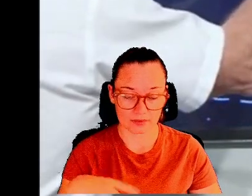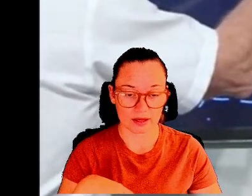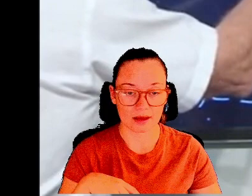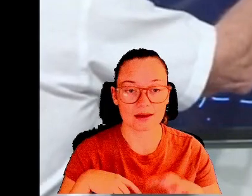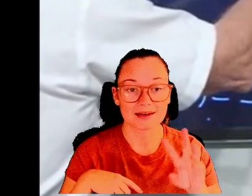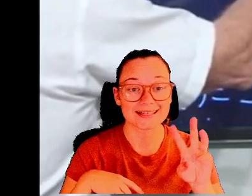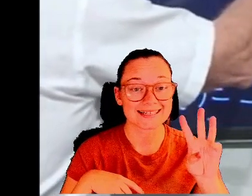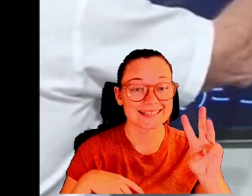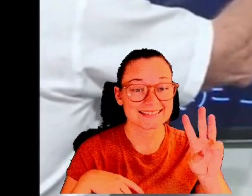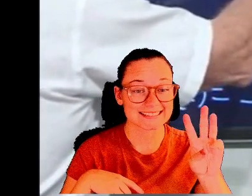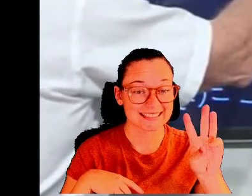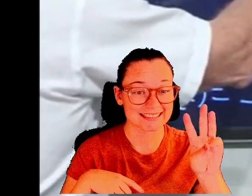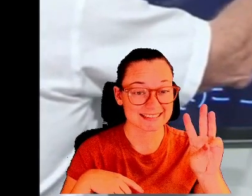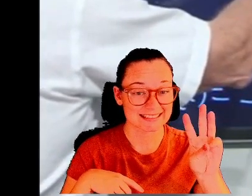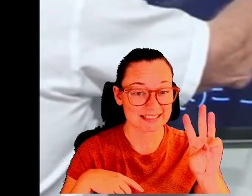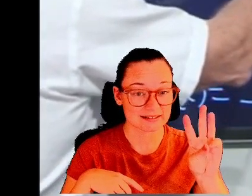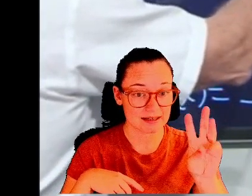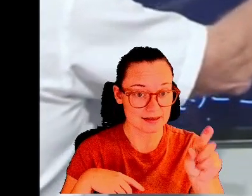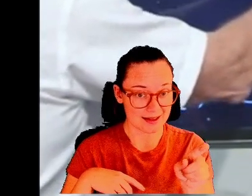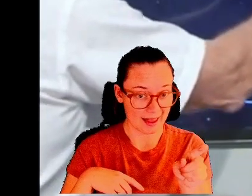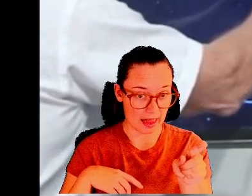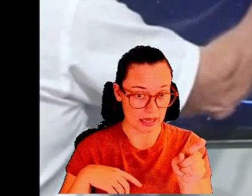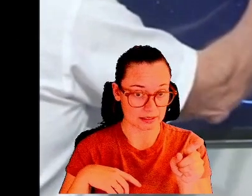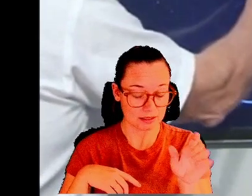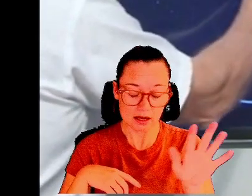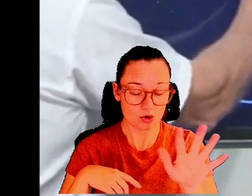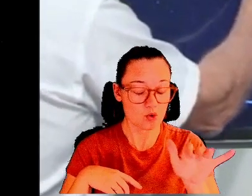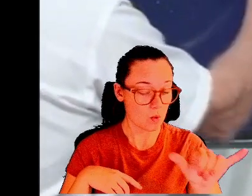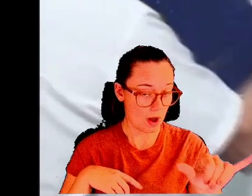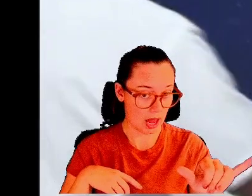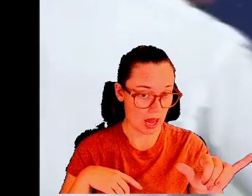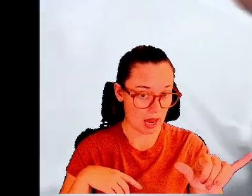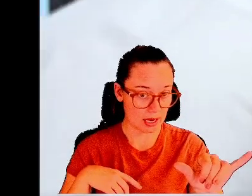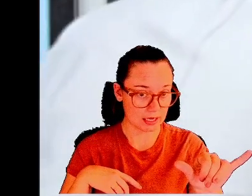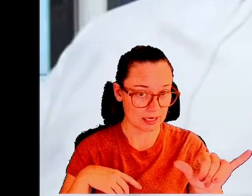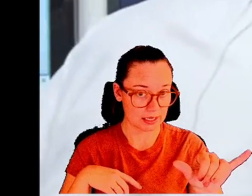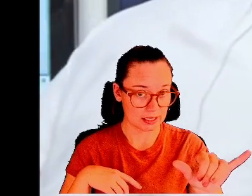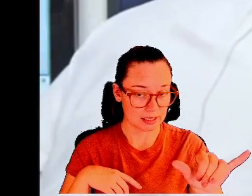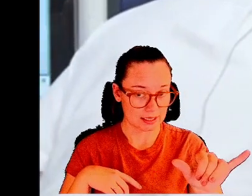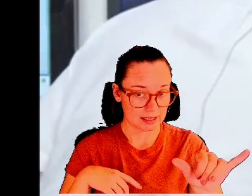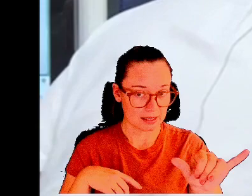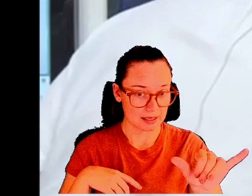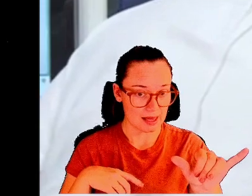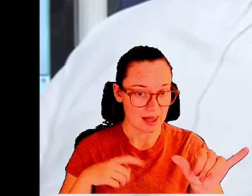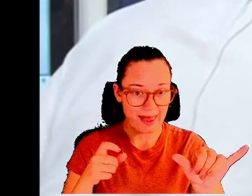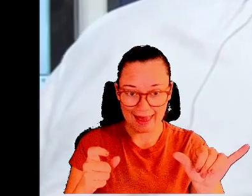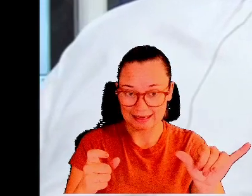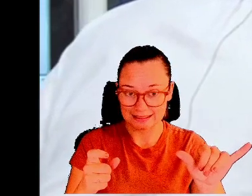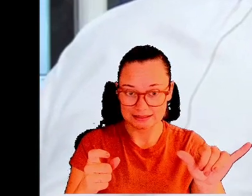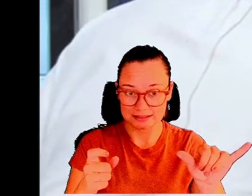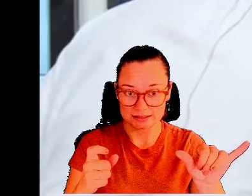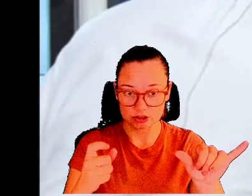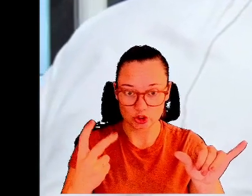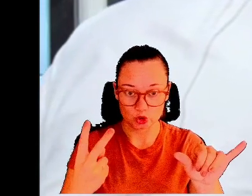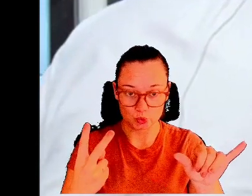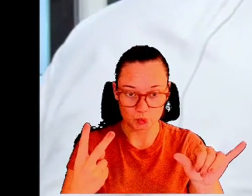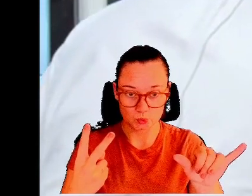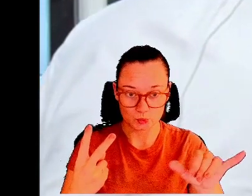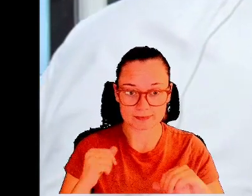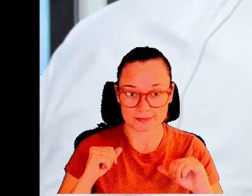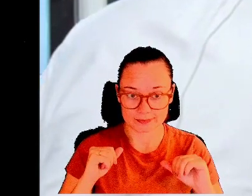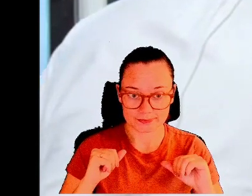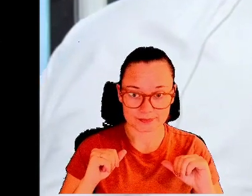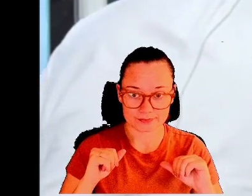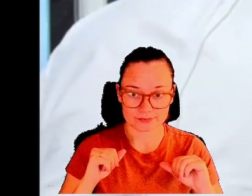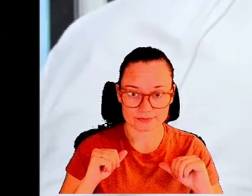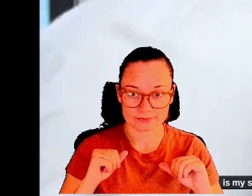The 6 would be the y-coordinate if the x-coordinate was 2. So 2,